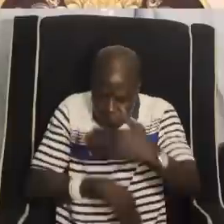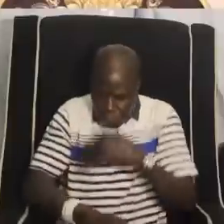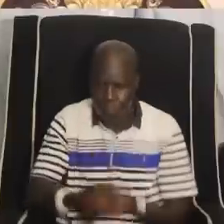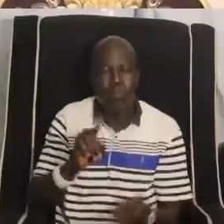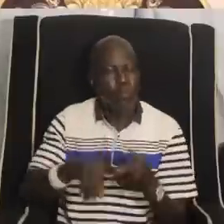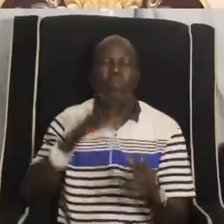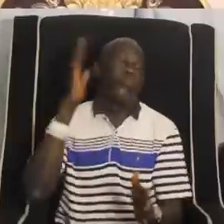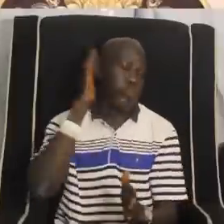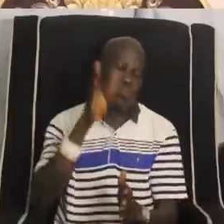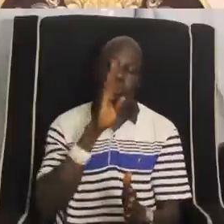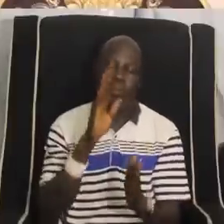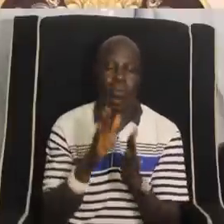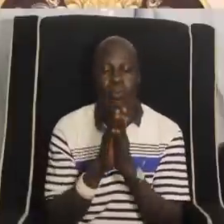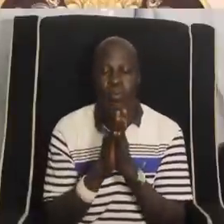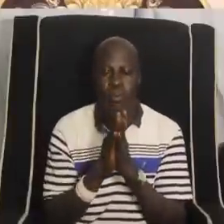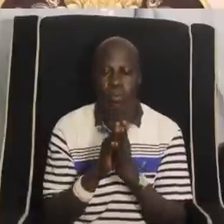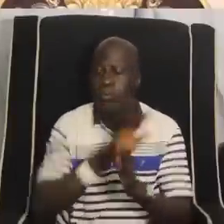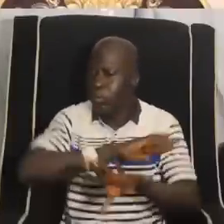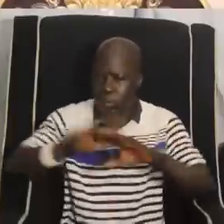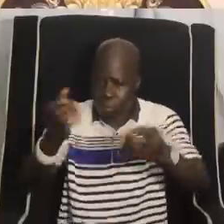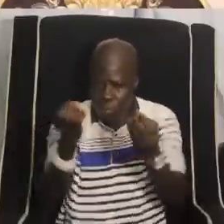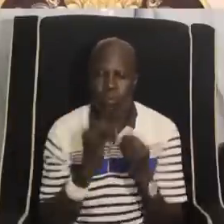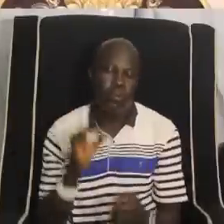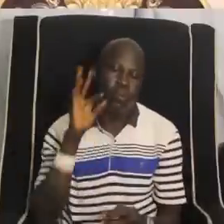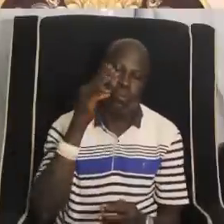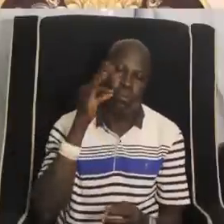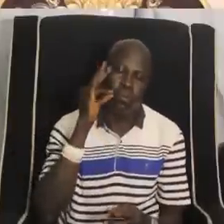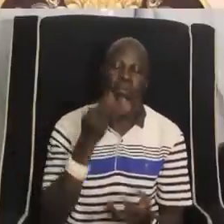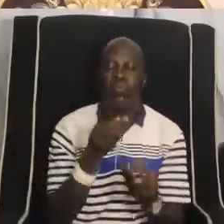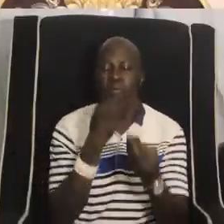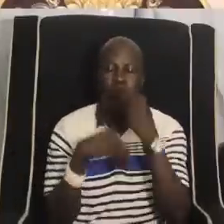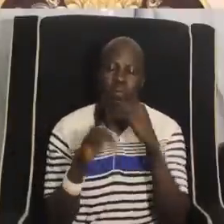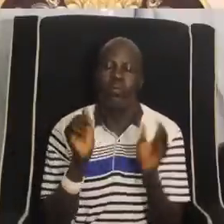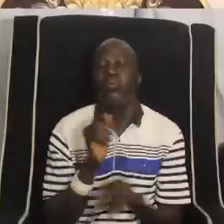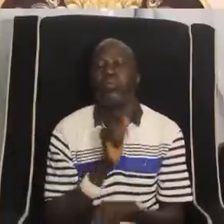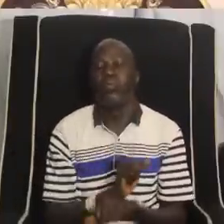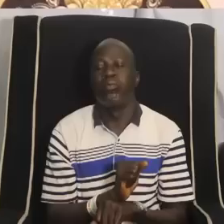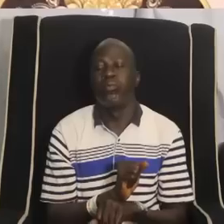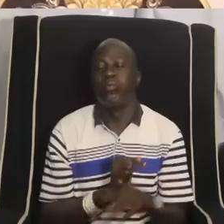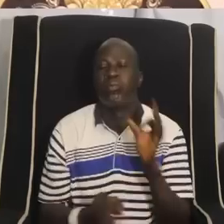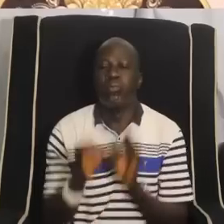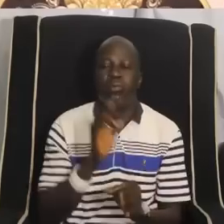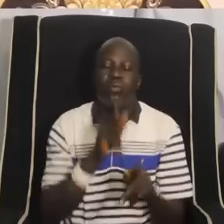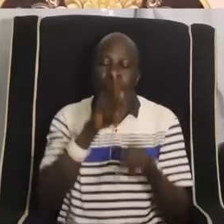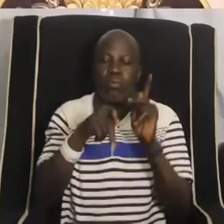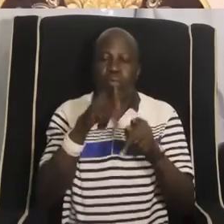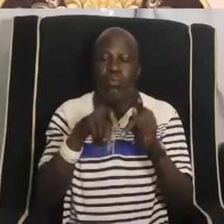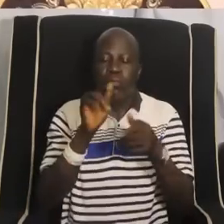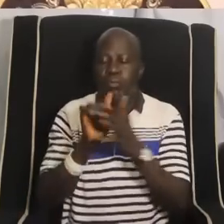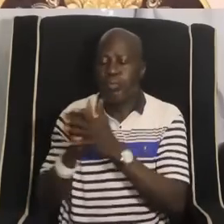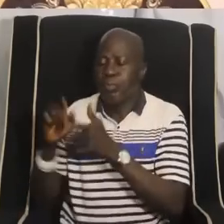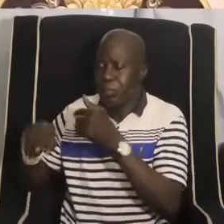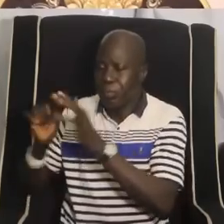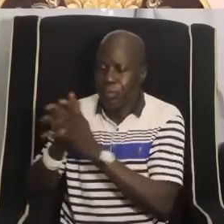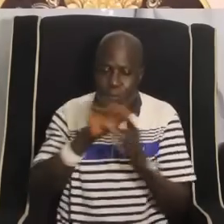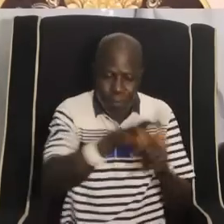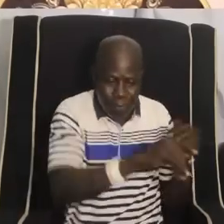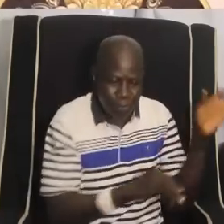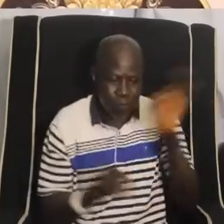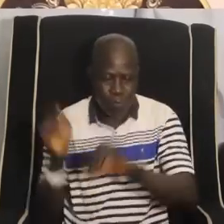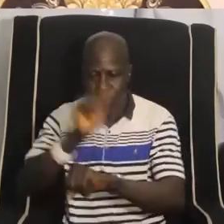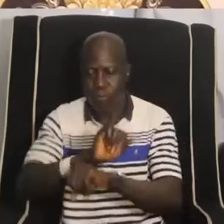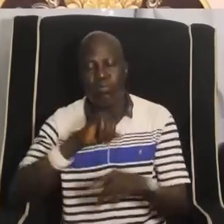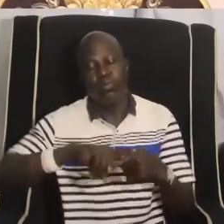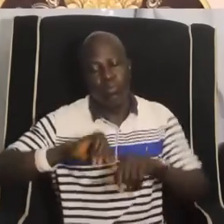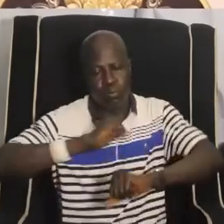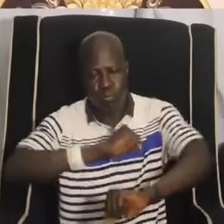mother also should pray. Won fe o je won mo nu. They don't want her to eat the fruits of her labor. Taye ba nbe le ti o ba ni. If the people working out